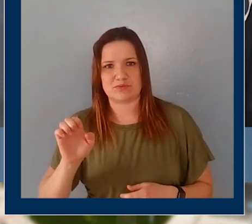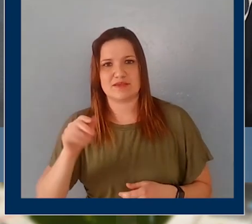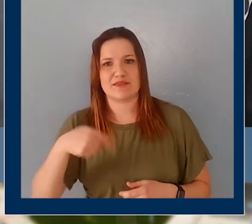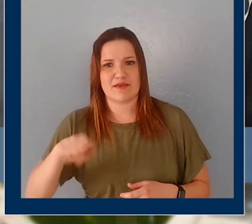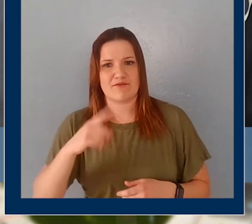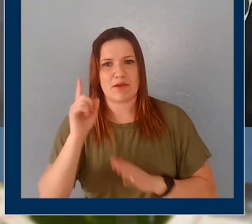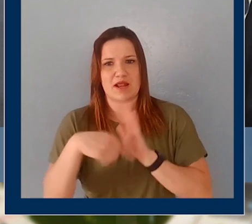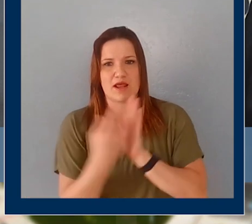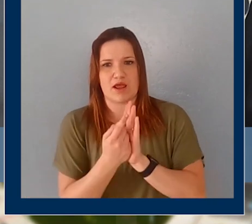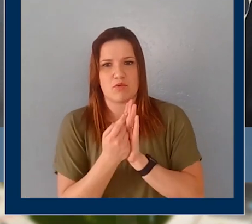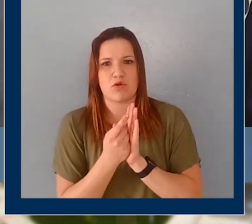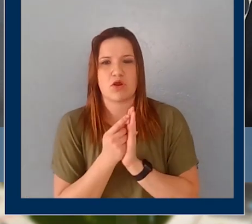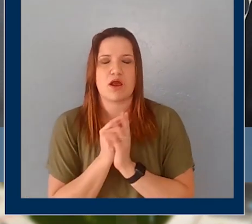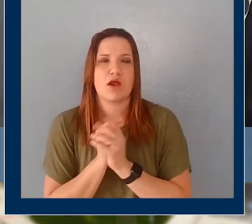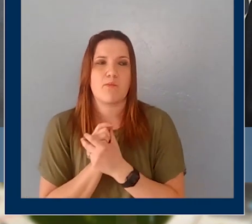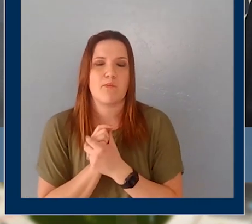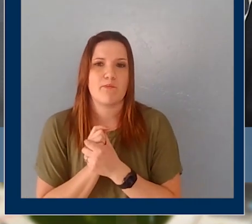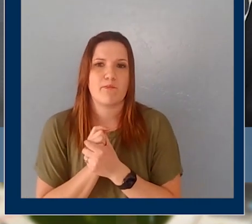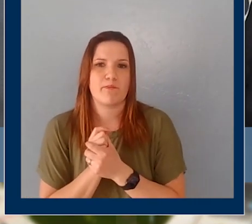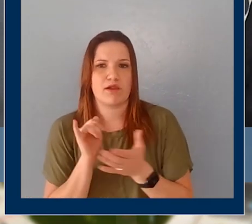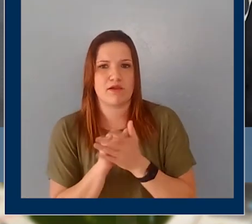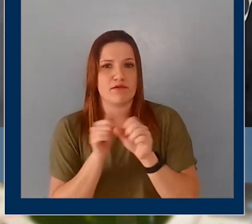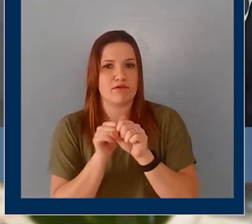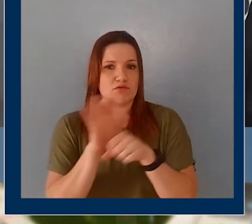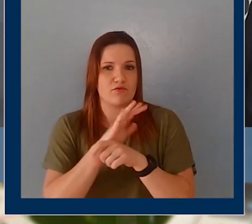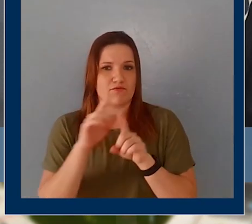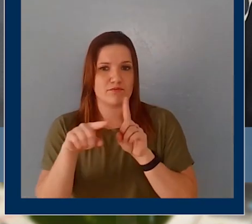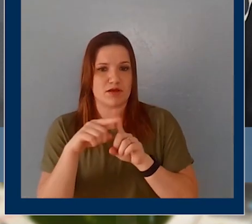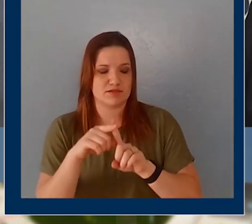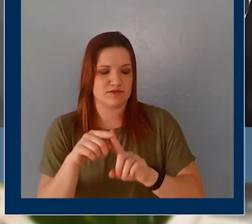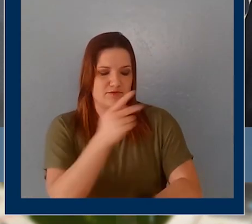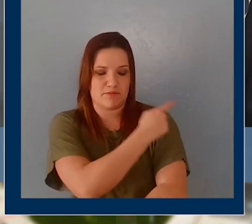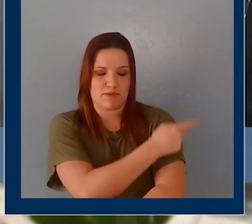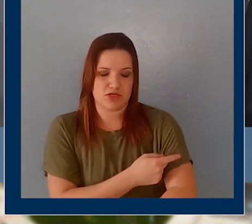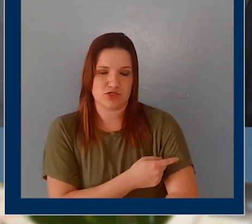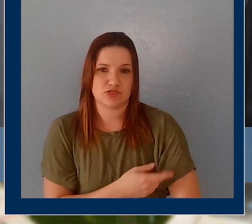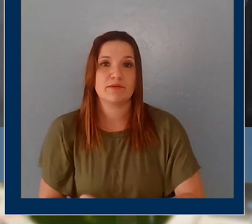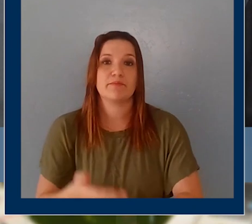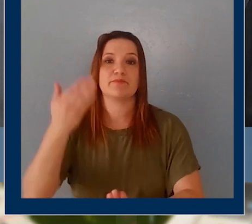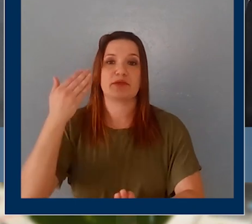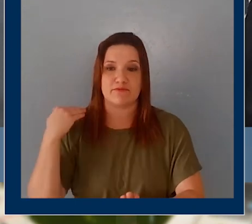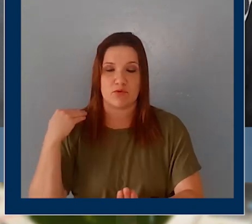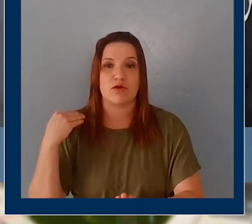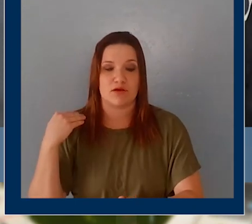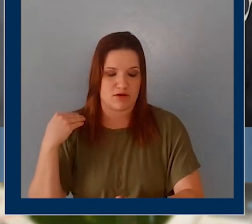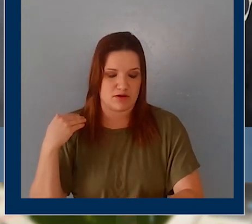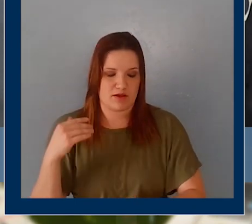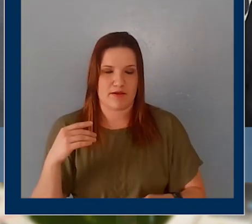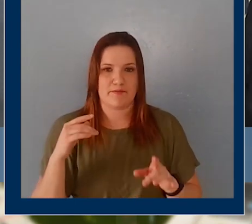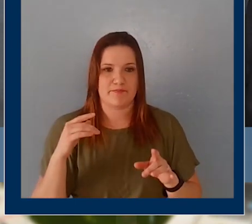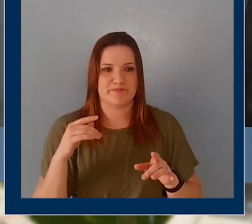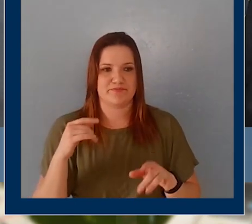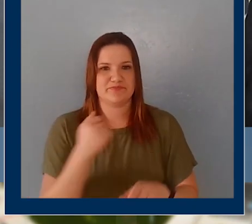underlying comorbidities, but we found that this monoclonal antibody can actually shorten the duration